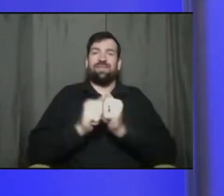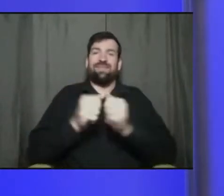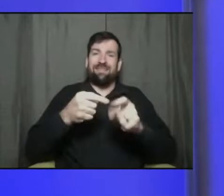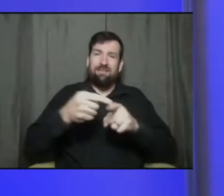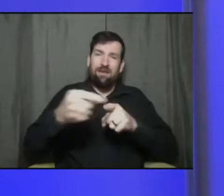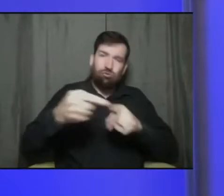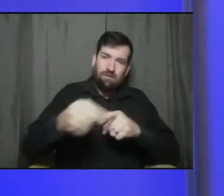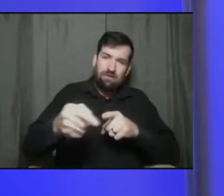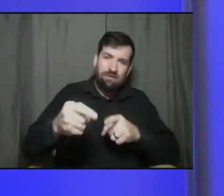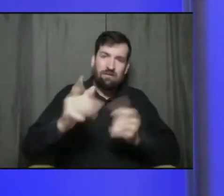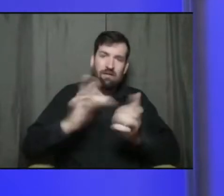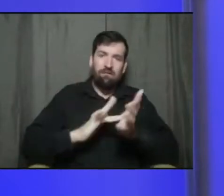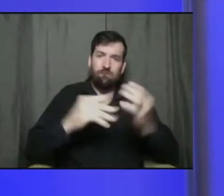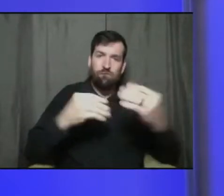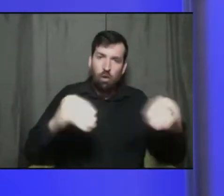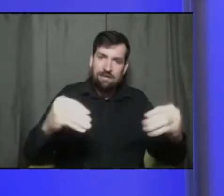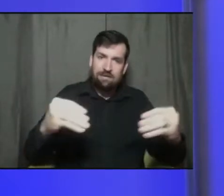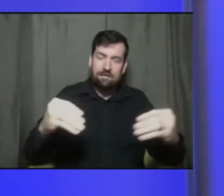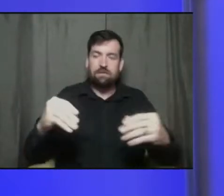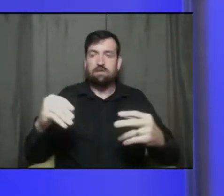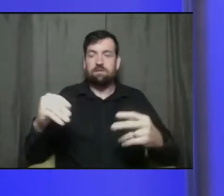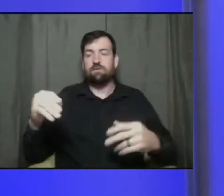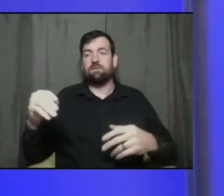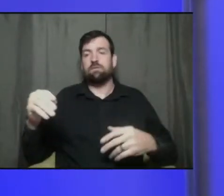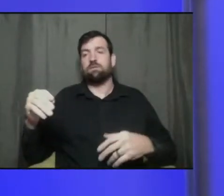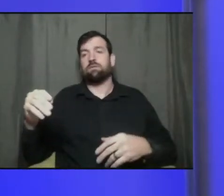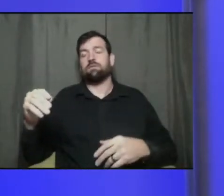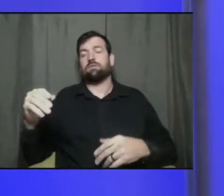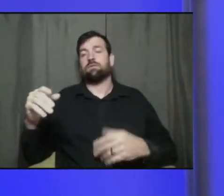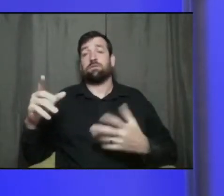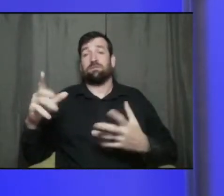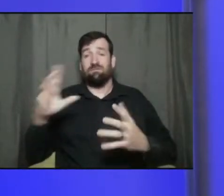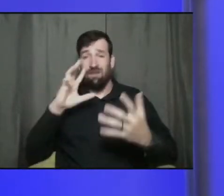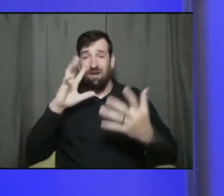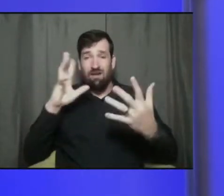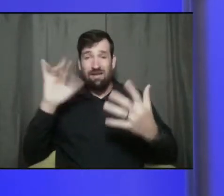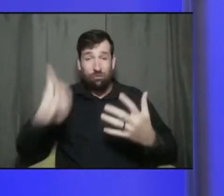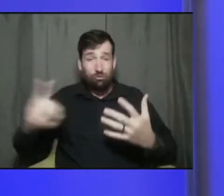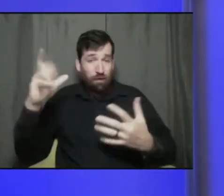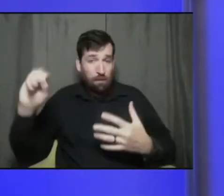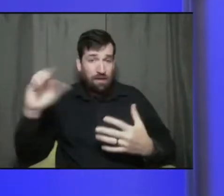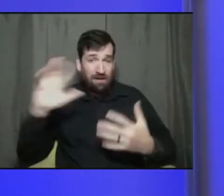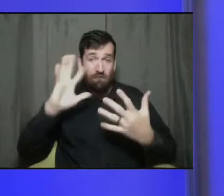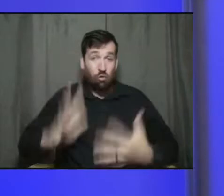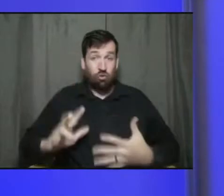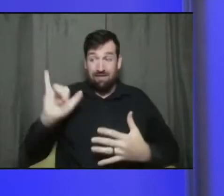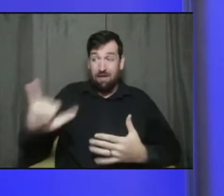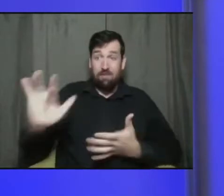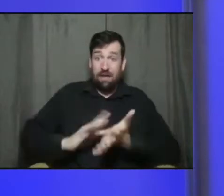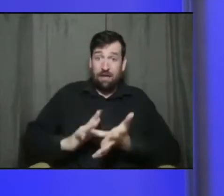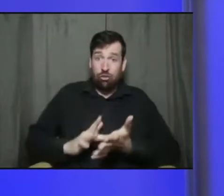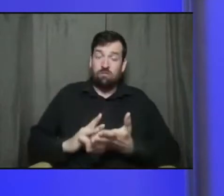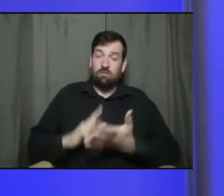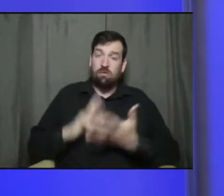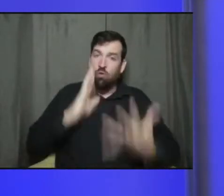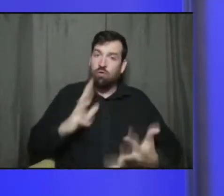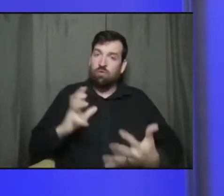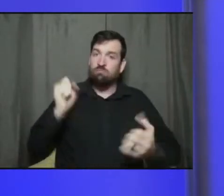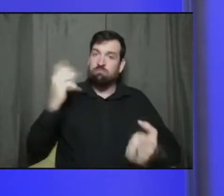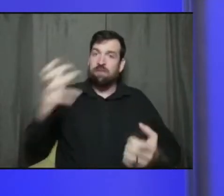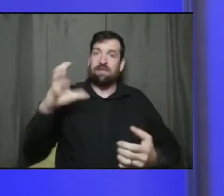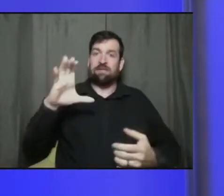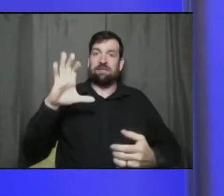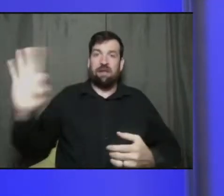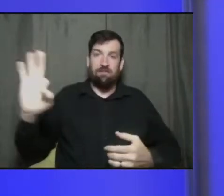companies, payers, because unfortunately the cost of this particular medication and a lot of the cystic fibrosis medications is